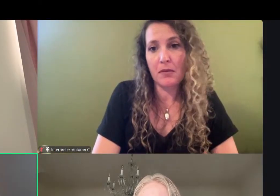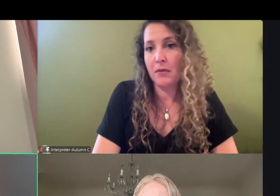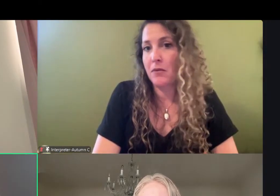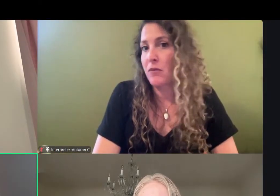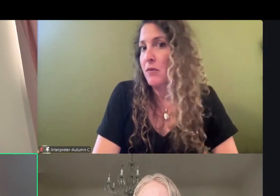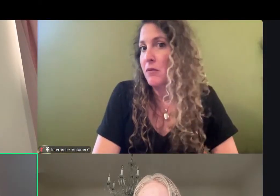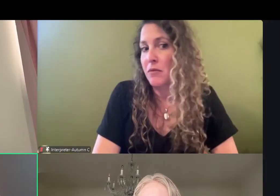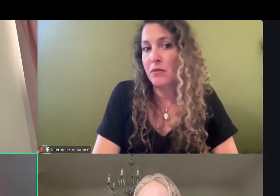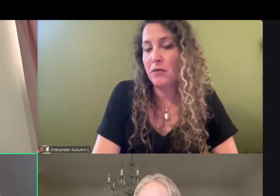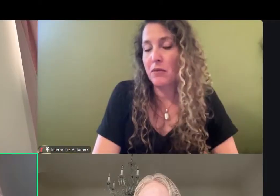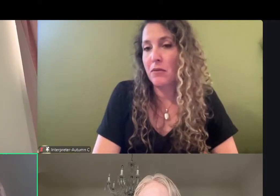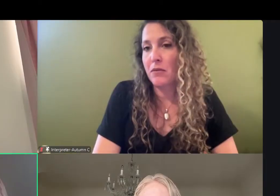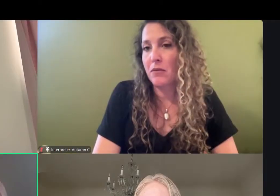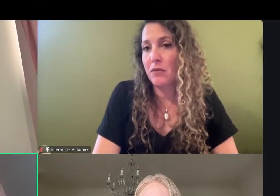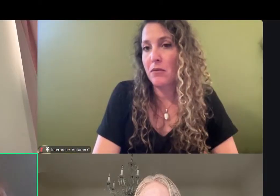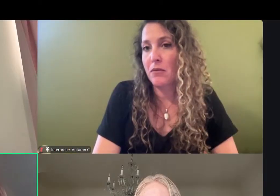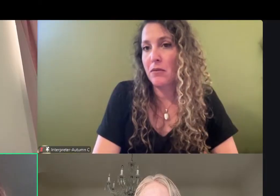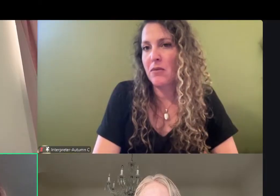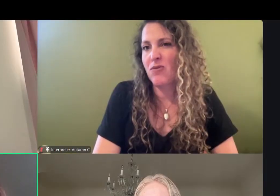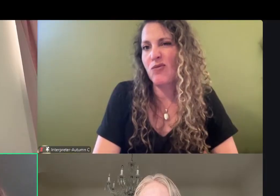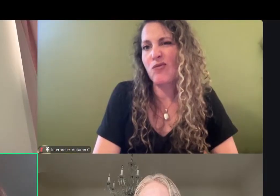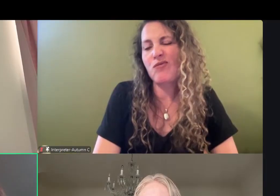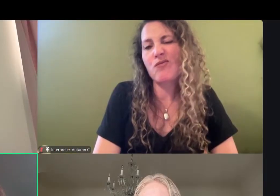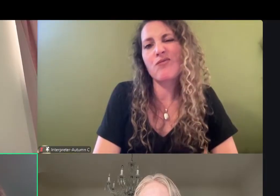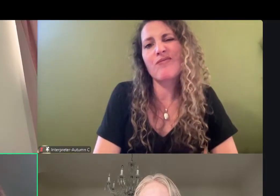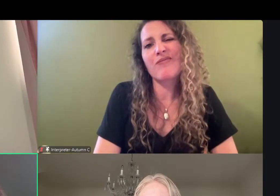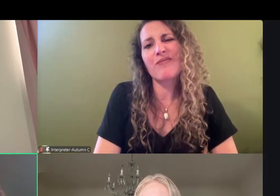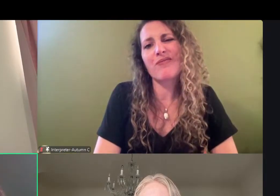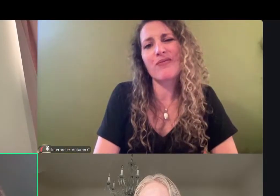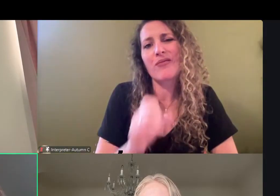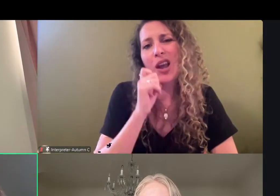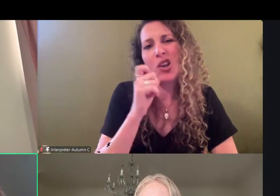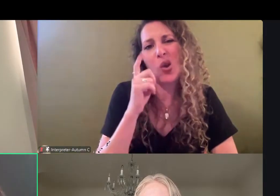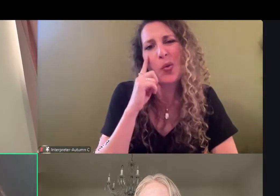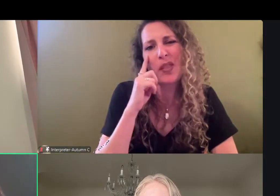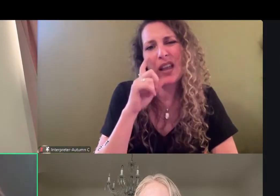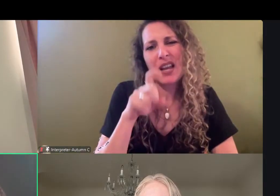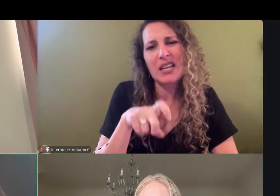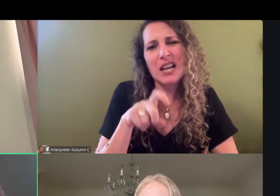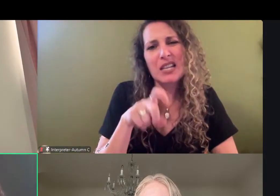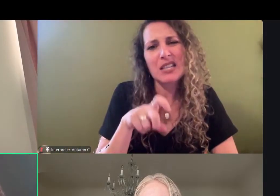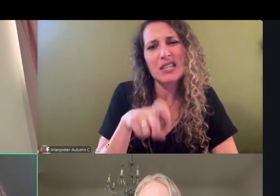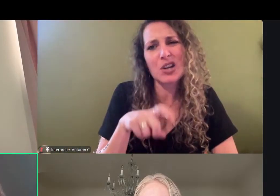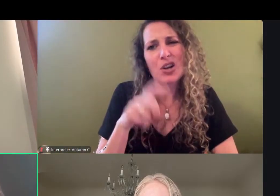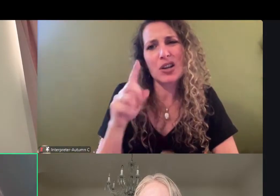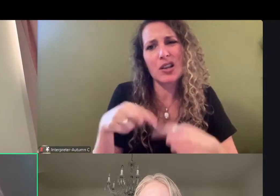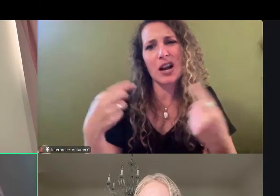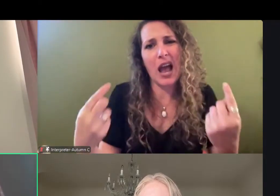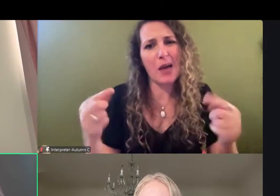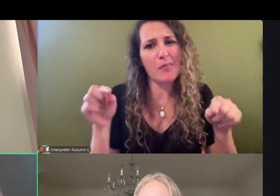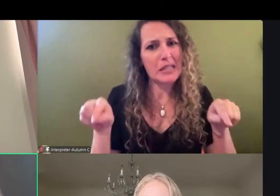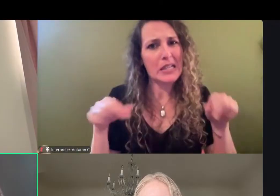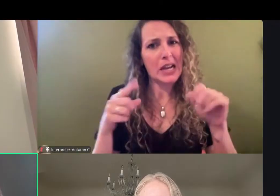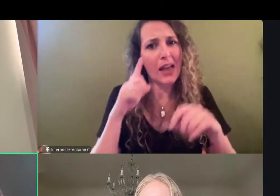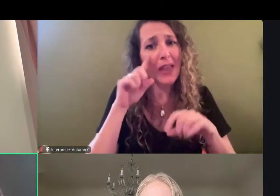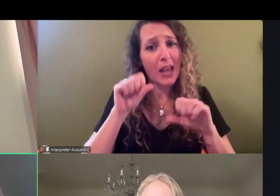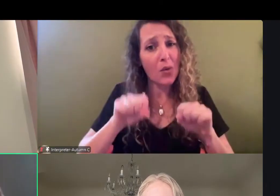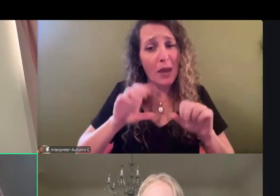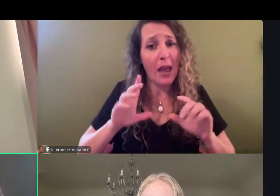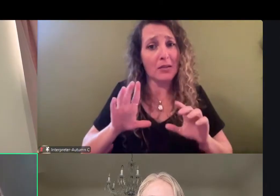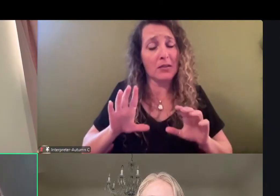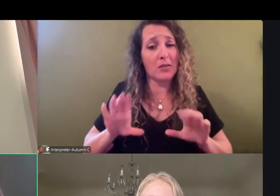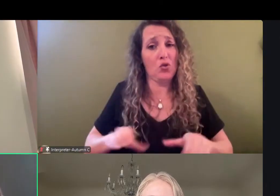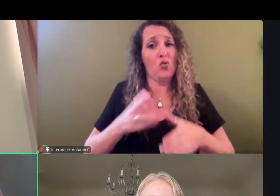So I don't think we're necessarily at opposing ends. I think it's certainly possible to do both.